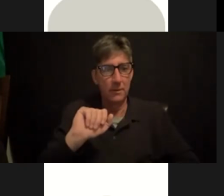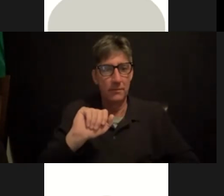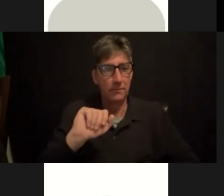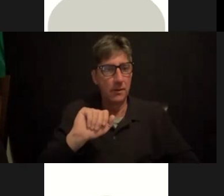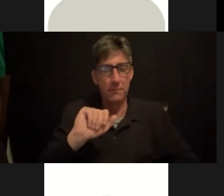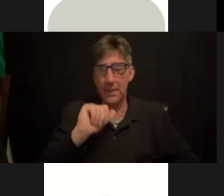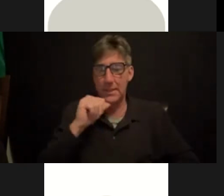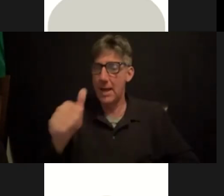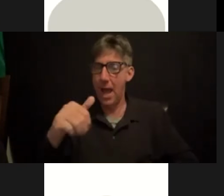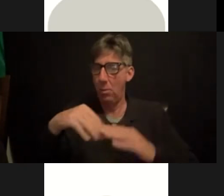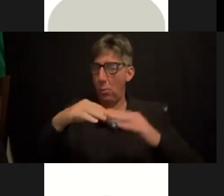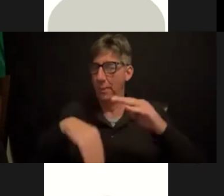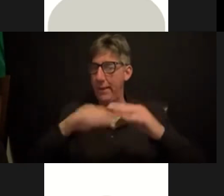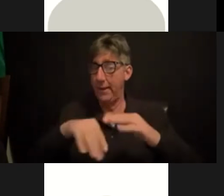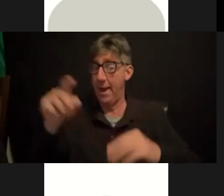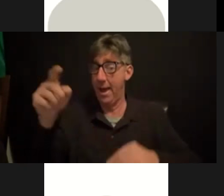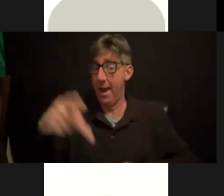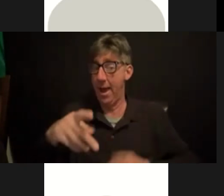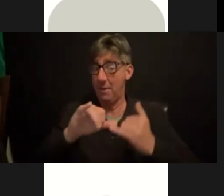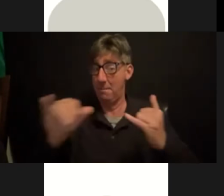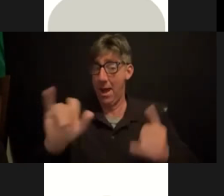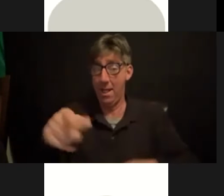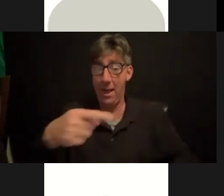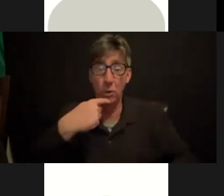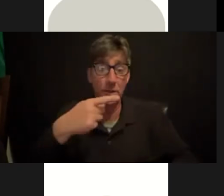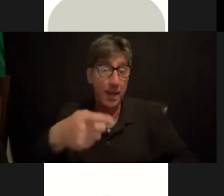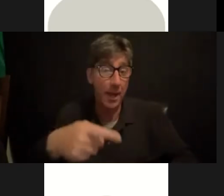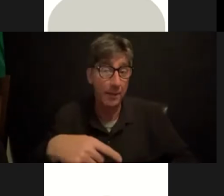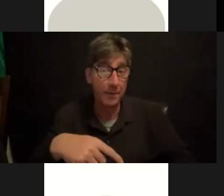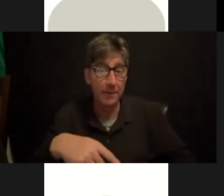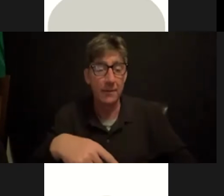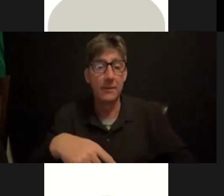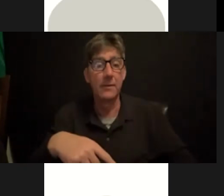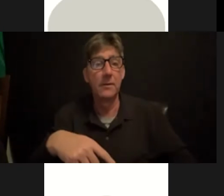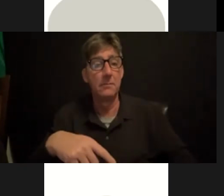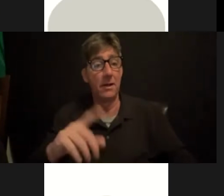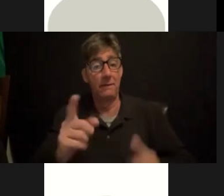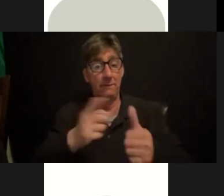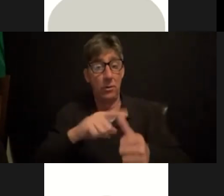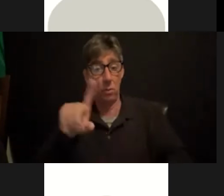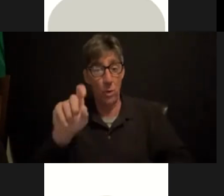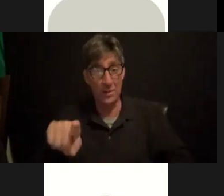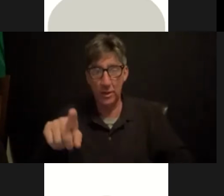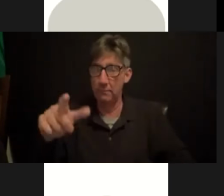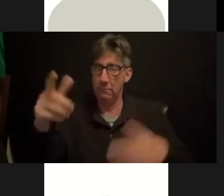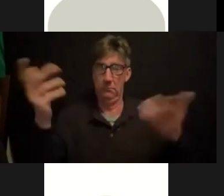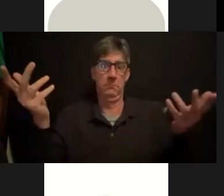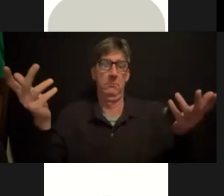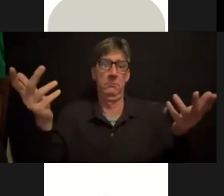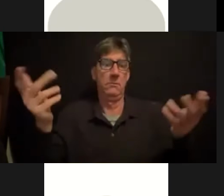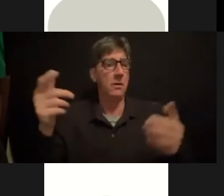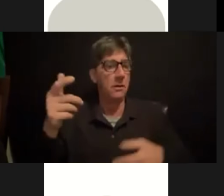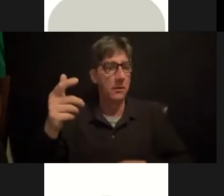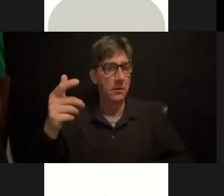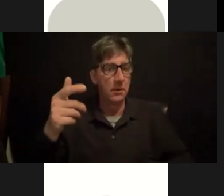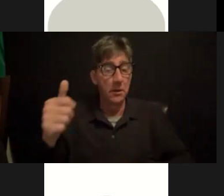a mile, is as your presentation said. So my first question is, are you mitigating any way transportation